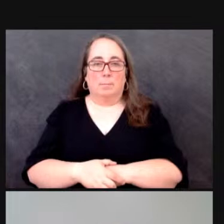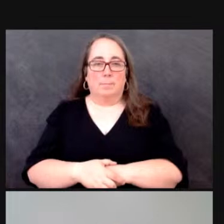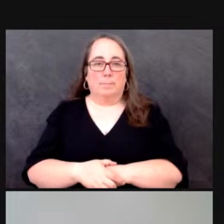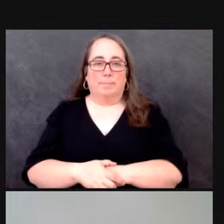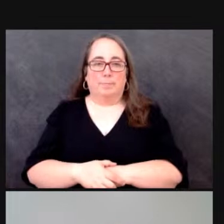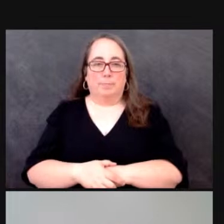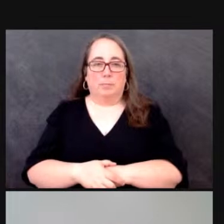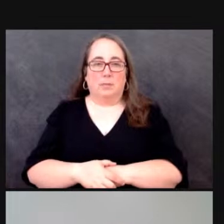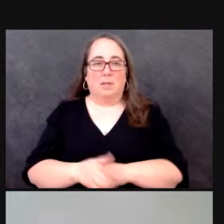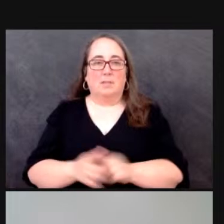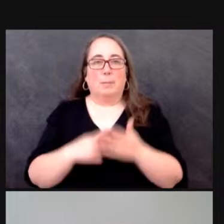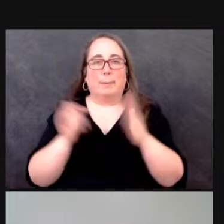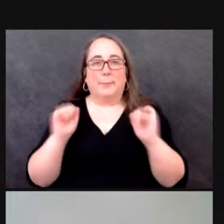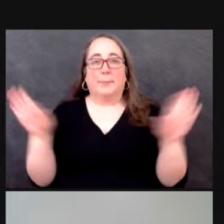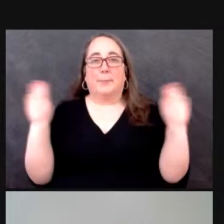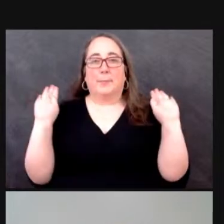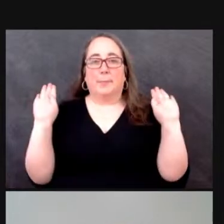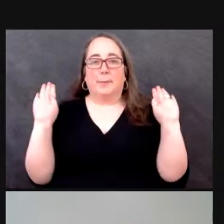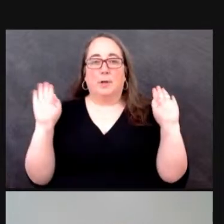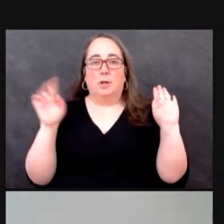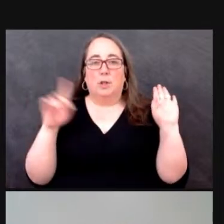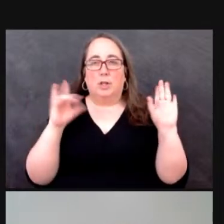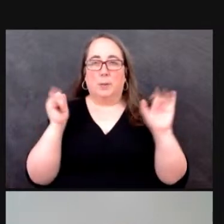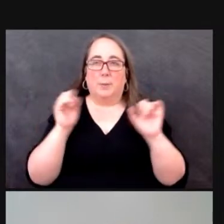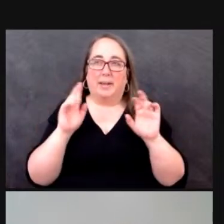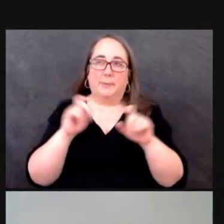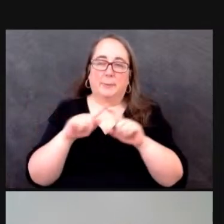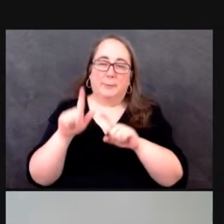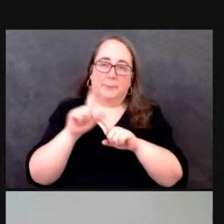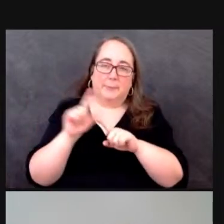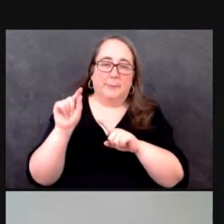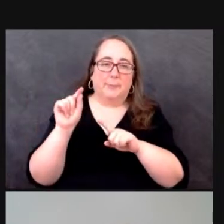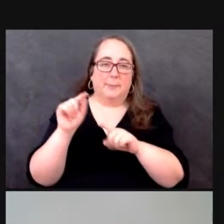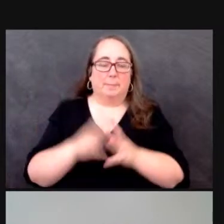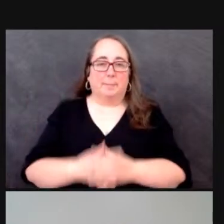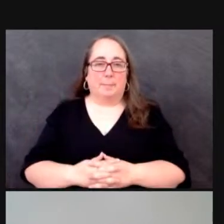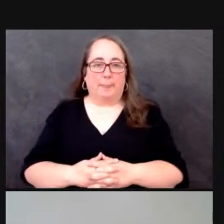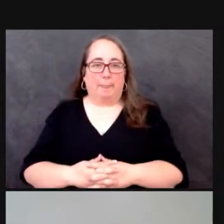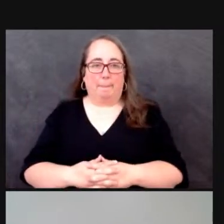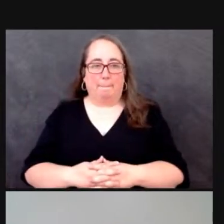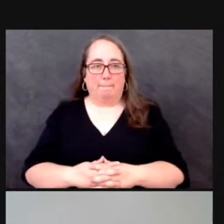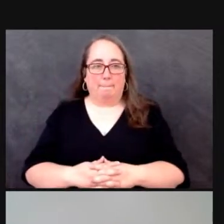wings outstretched, looking like it's about to propel itself to the sky.